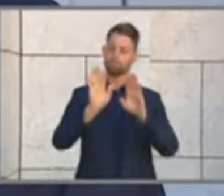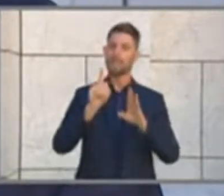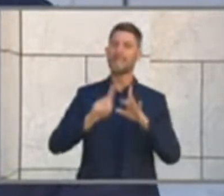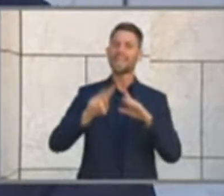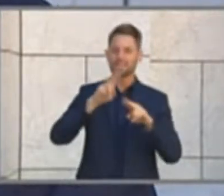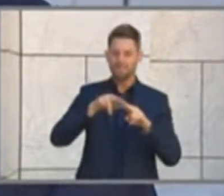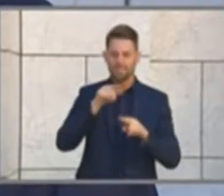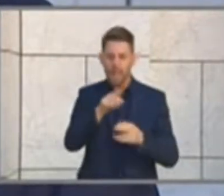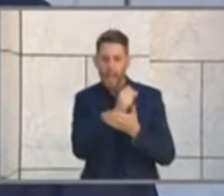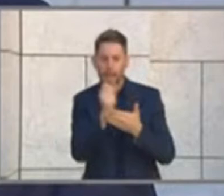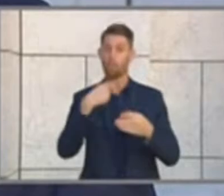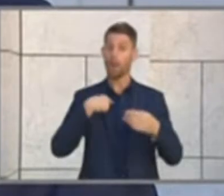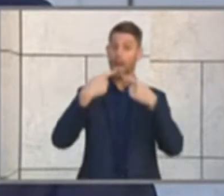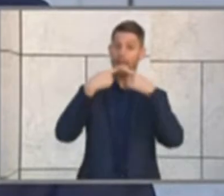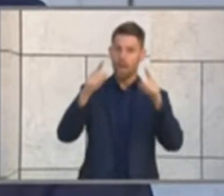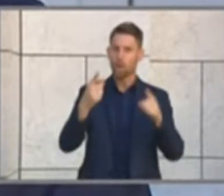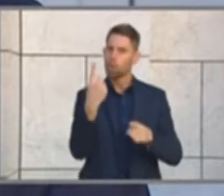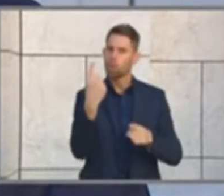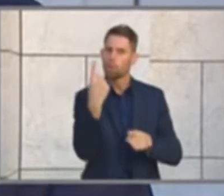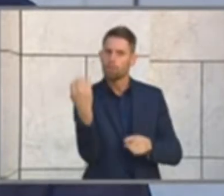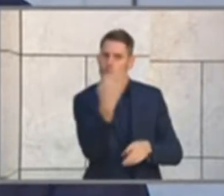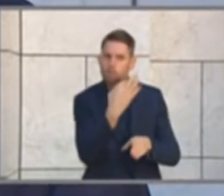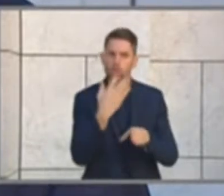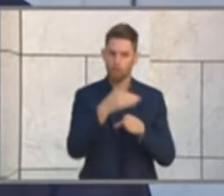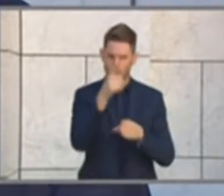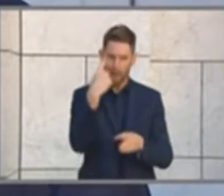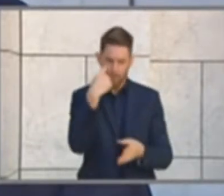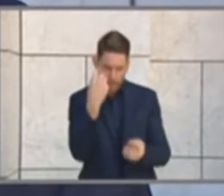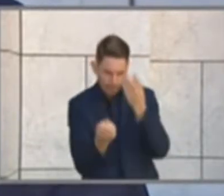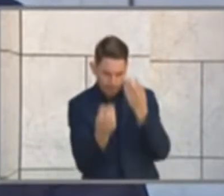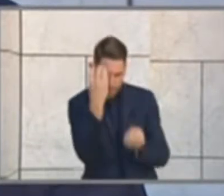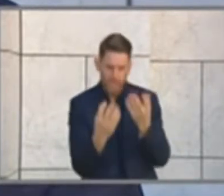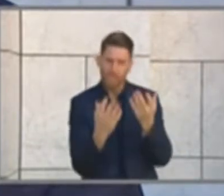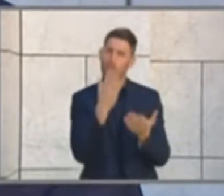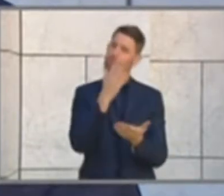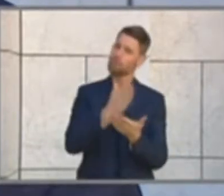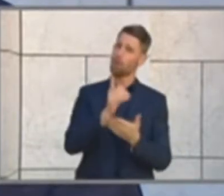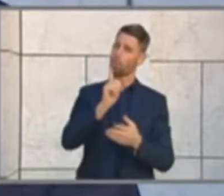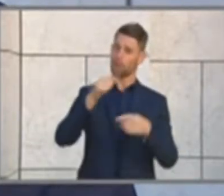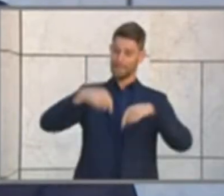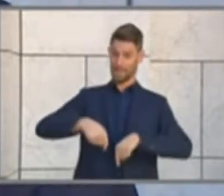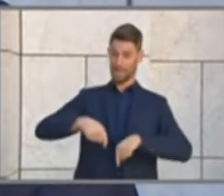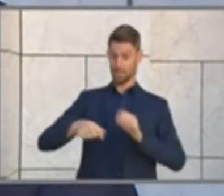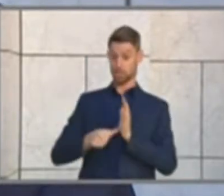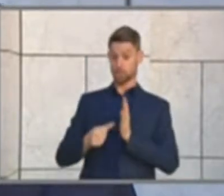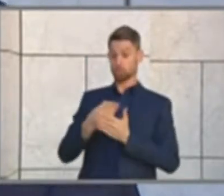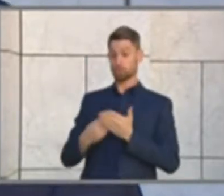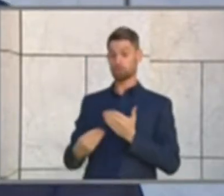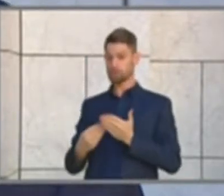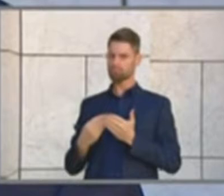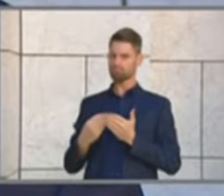numbers, I think what you'll see is that the estimates that Treasury have put together